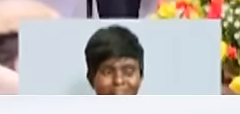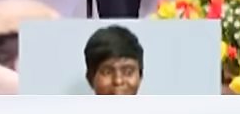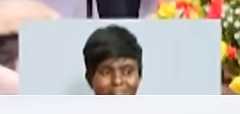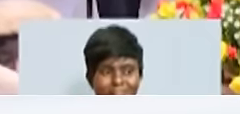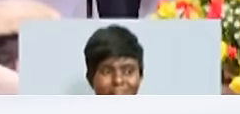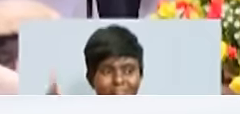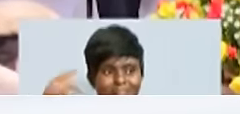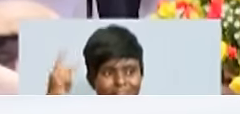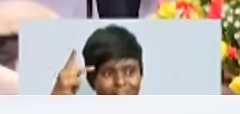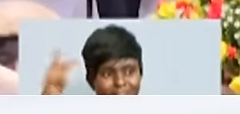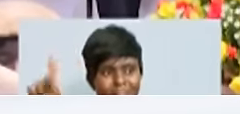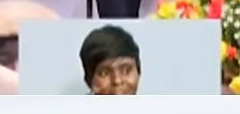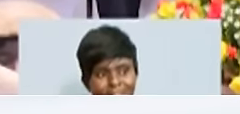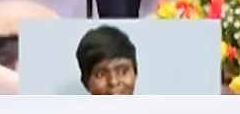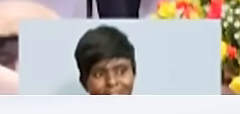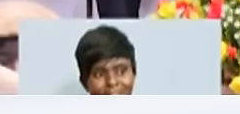party